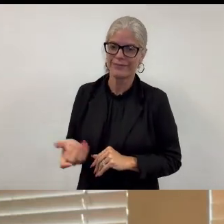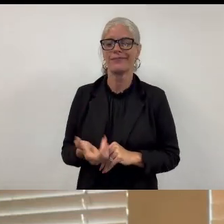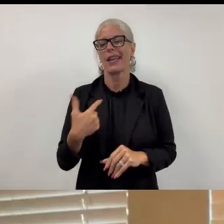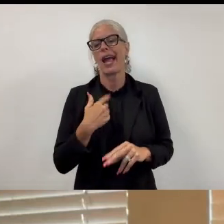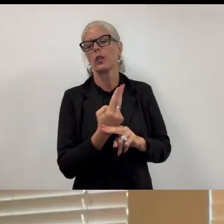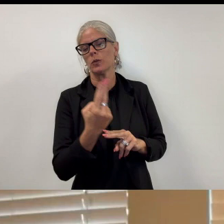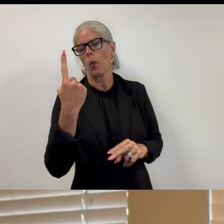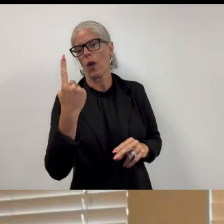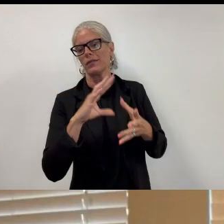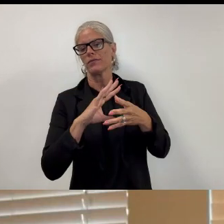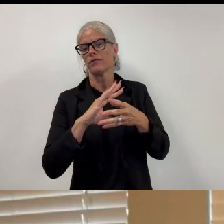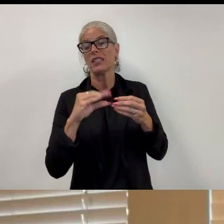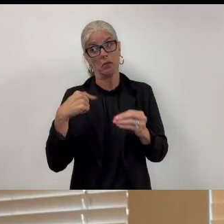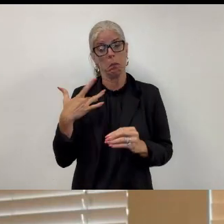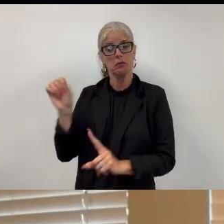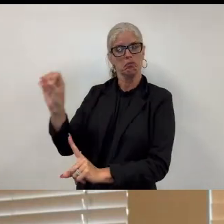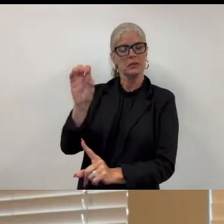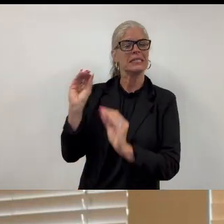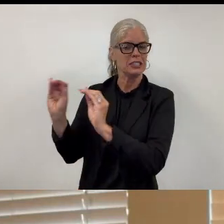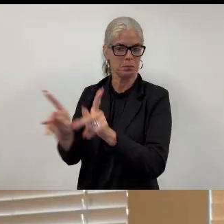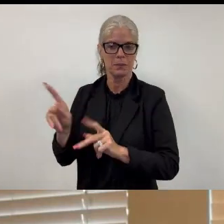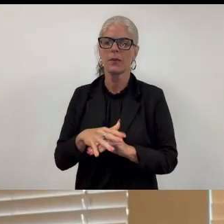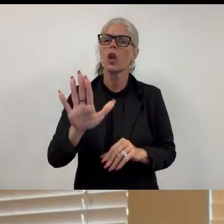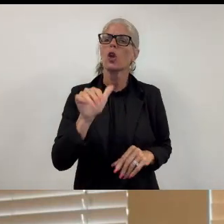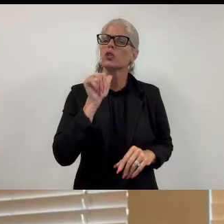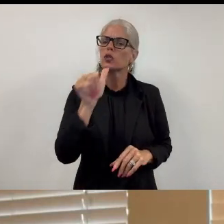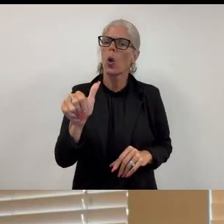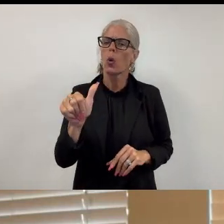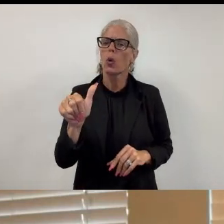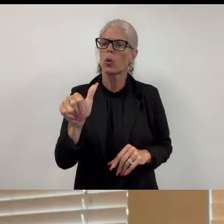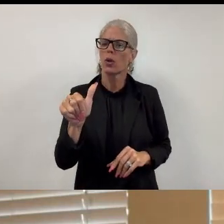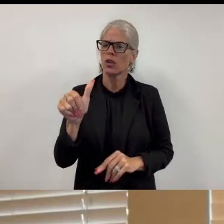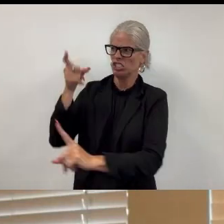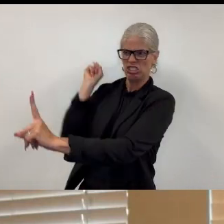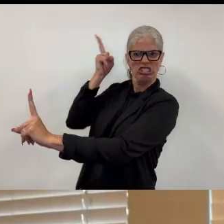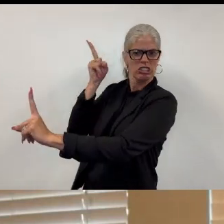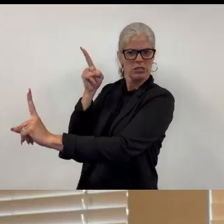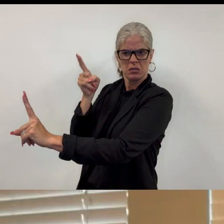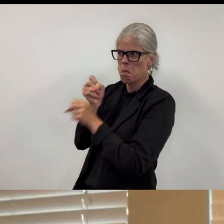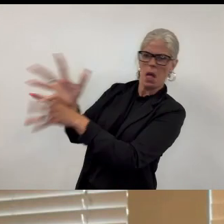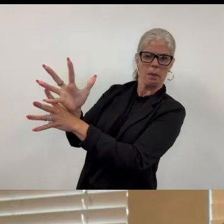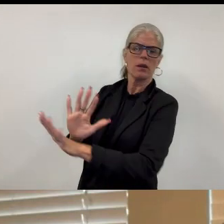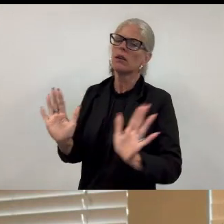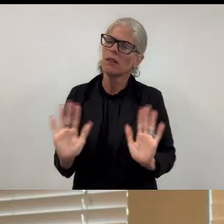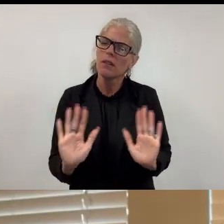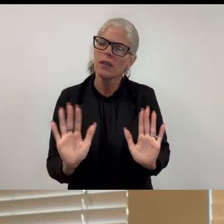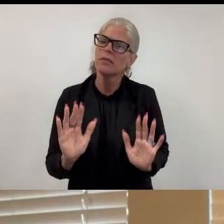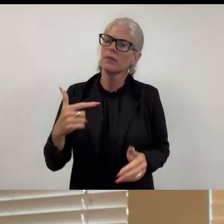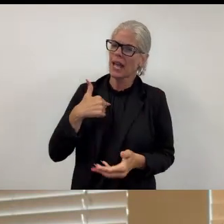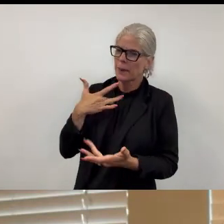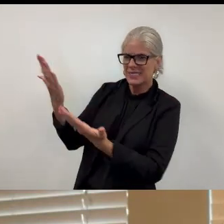so great. And so I use this phrase with a lot of my mentees. Instead of calling people out, I like to call them